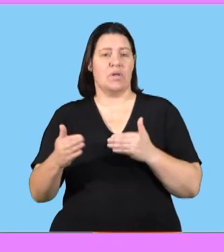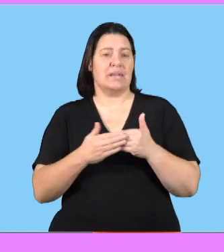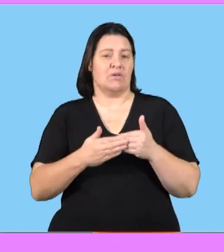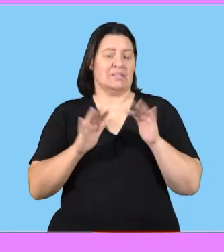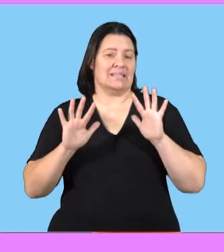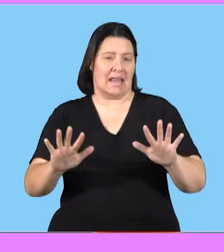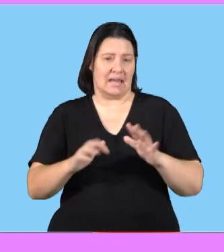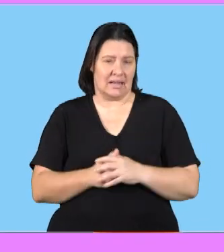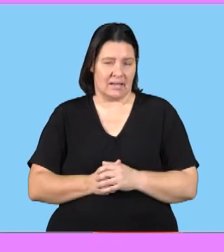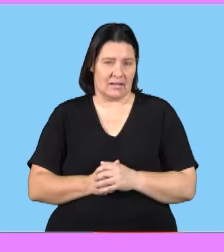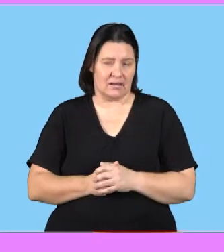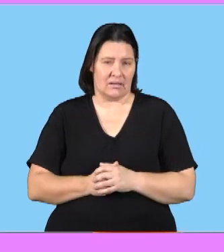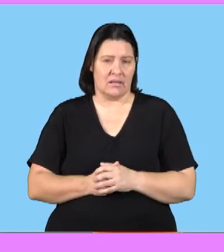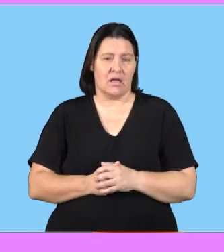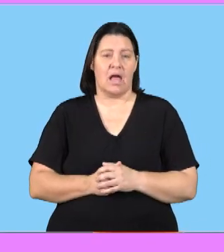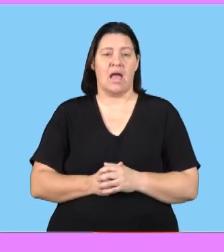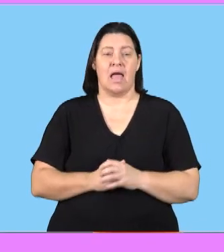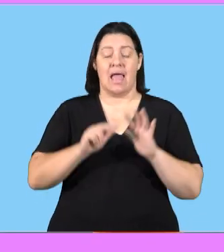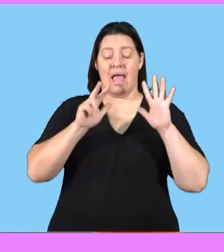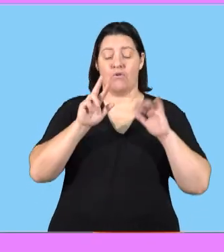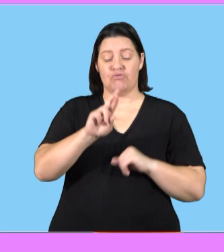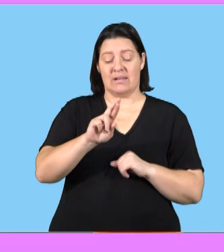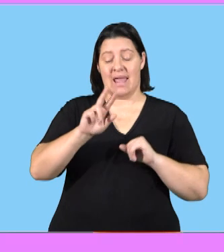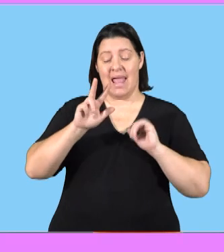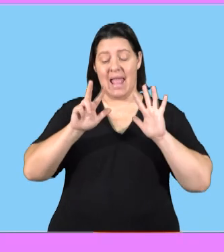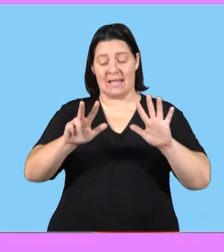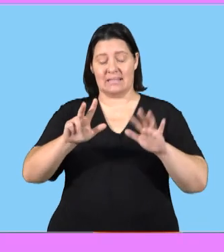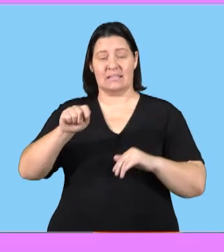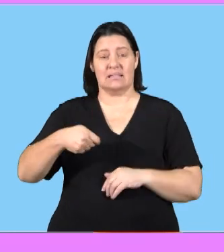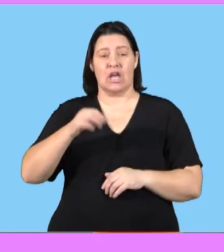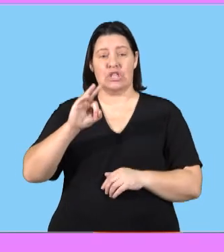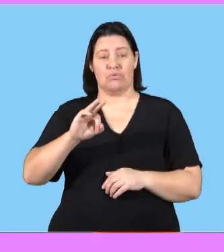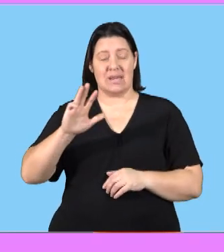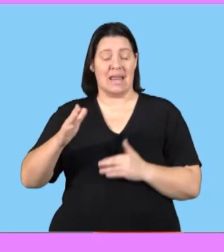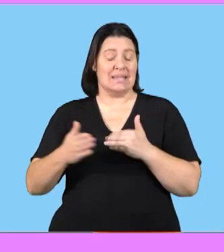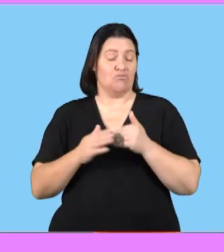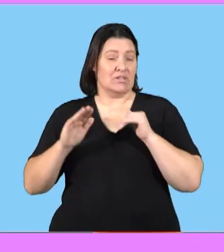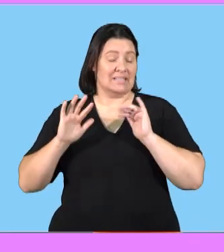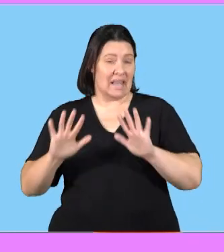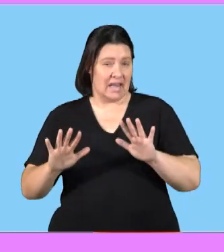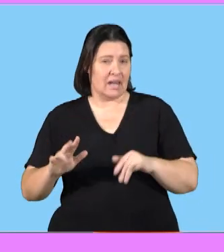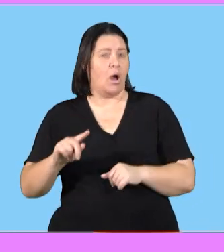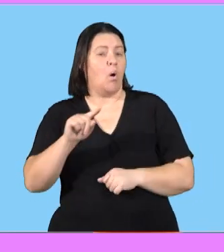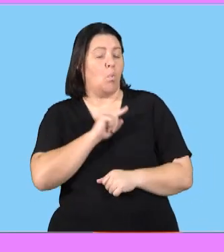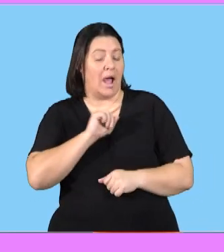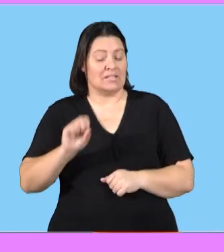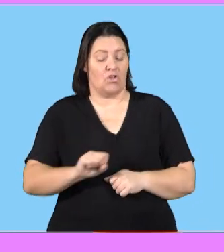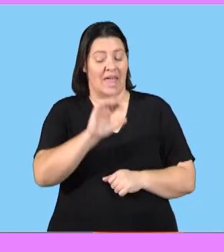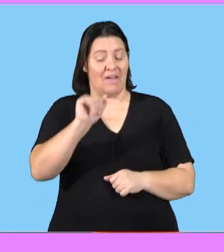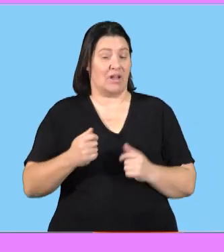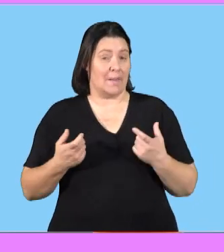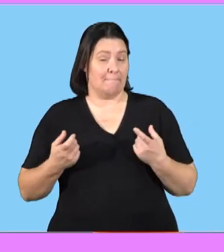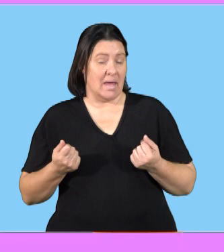10. To round off 8 Rand 39 to the nearest 10 means that because in South